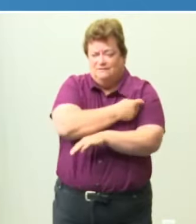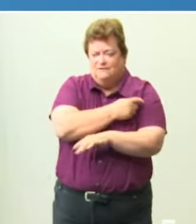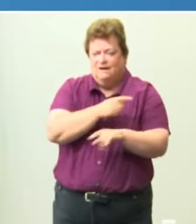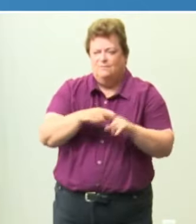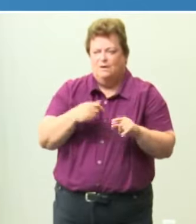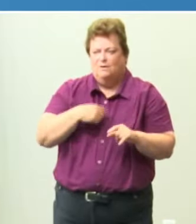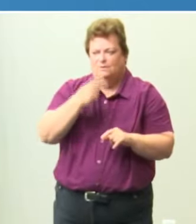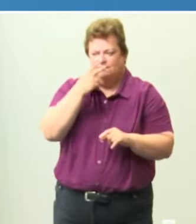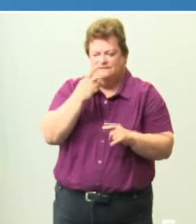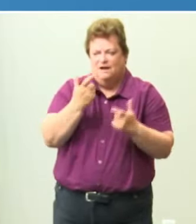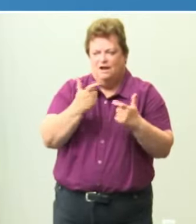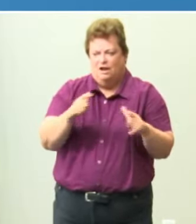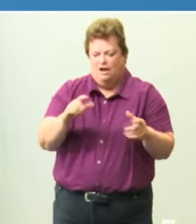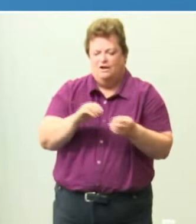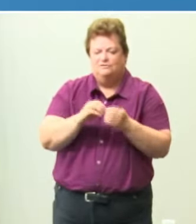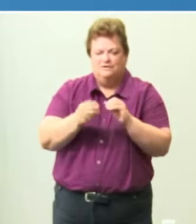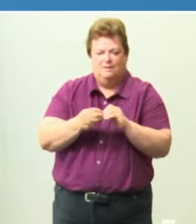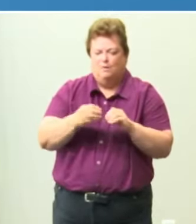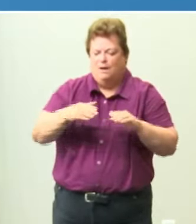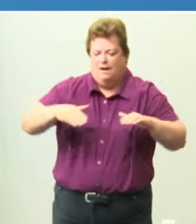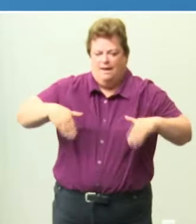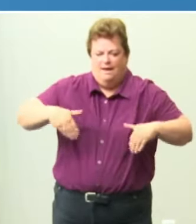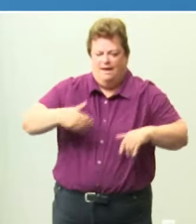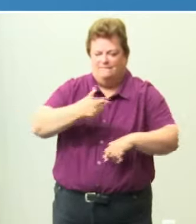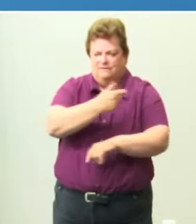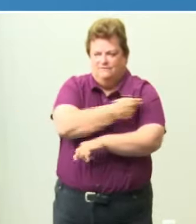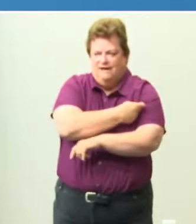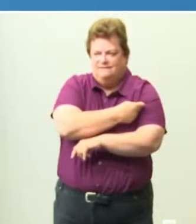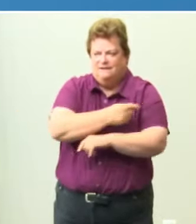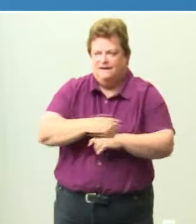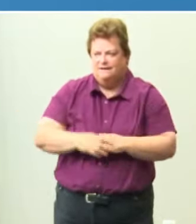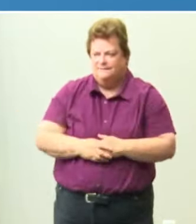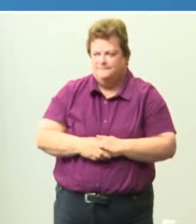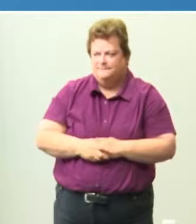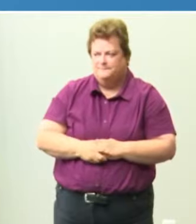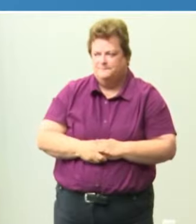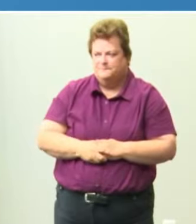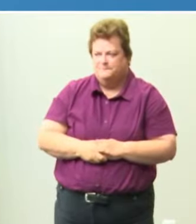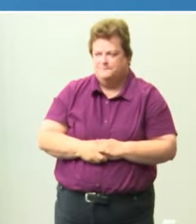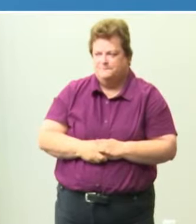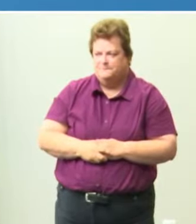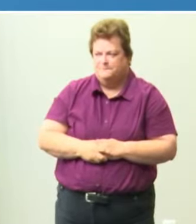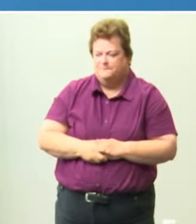see a large majority of these being unvaccinated individuals.